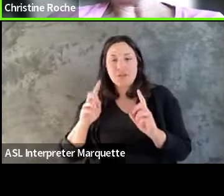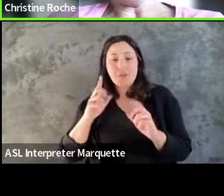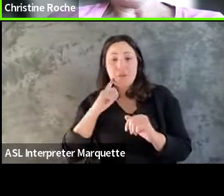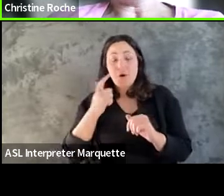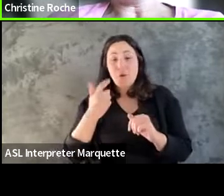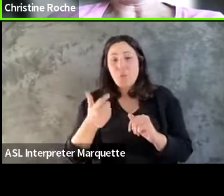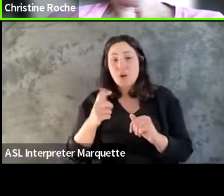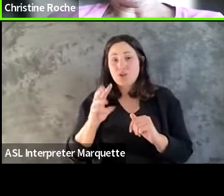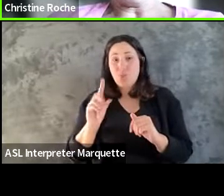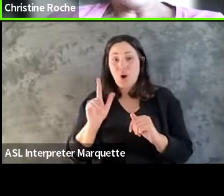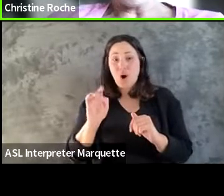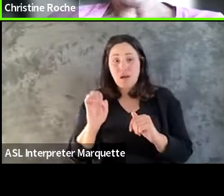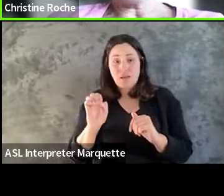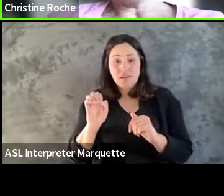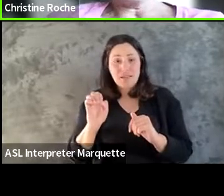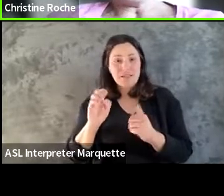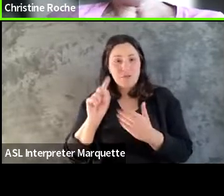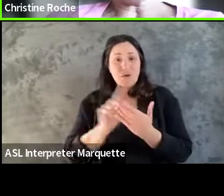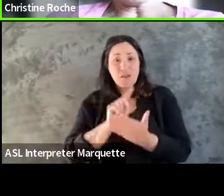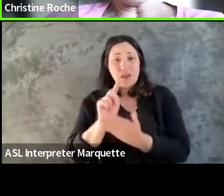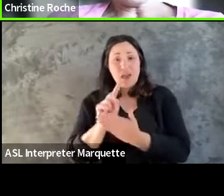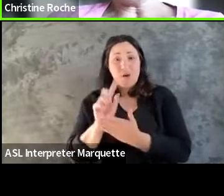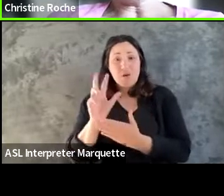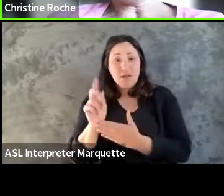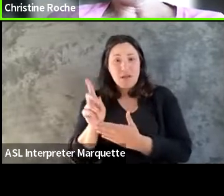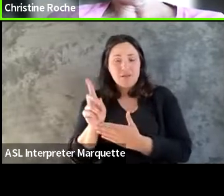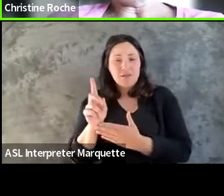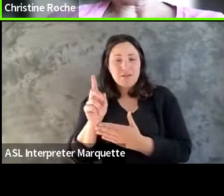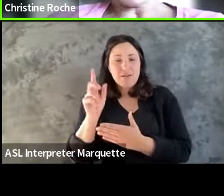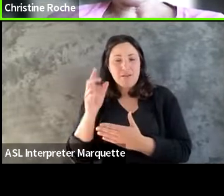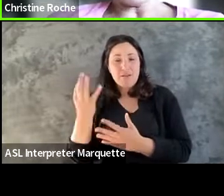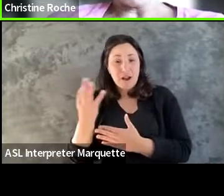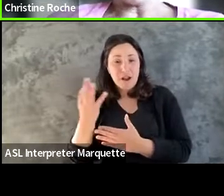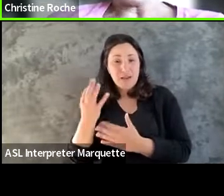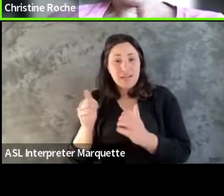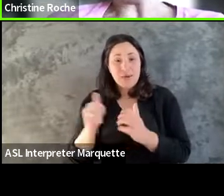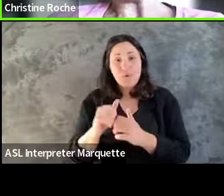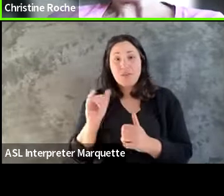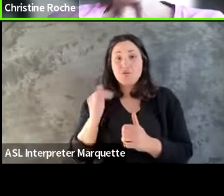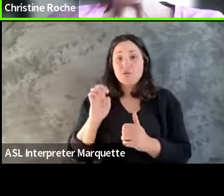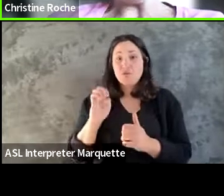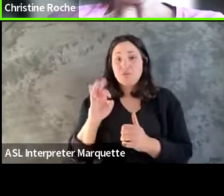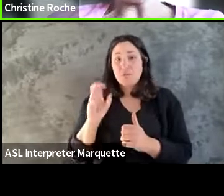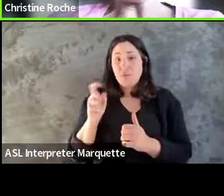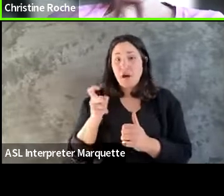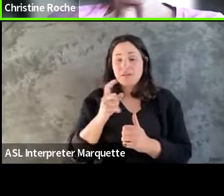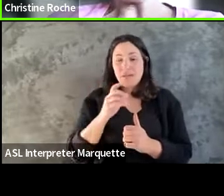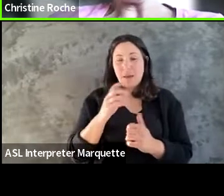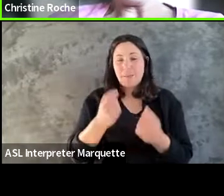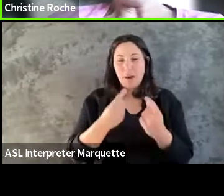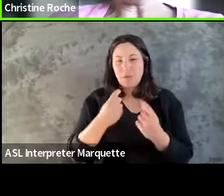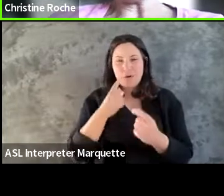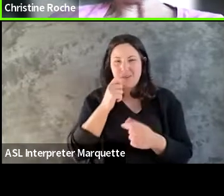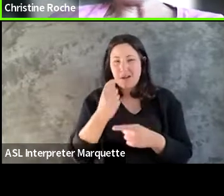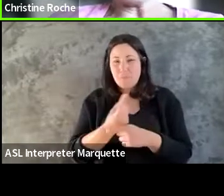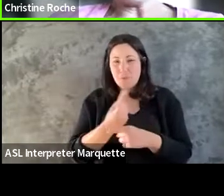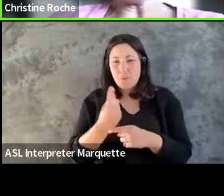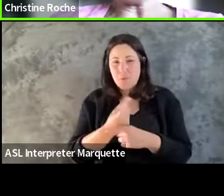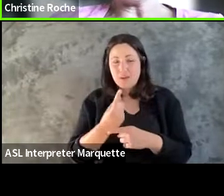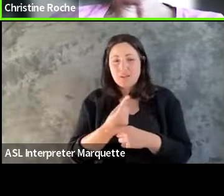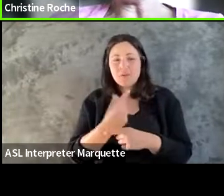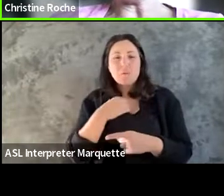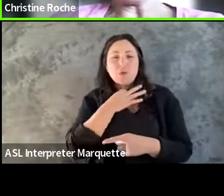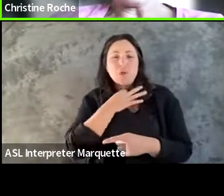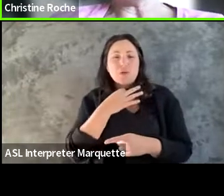a WALL-E movie for an hour and a half on a Friday with, I think, a juice box and popcorn is appropriate. So I'm curious to know